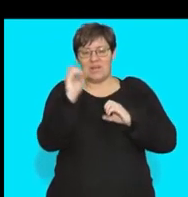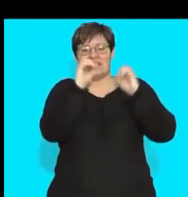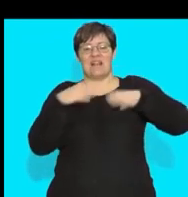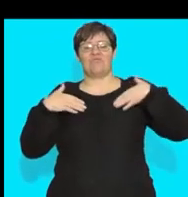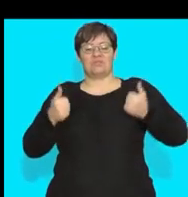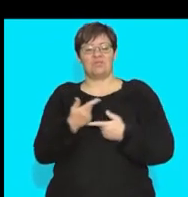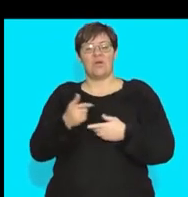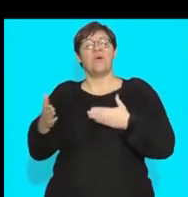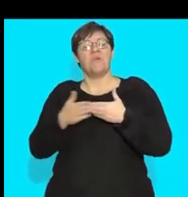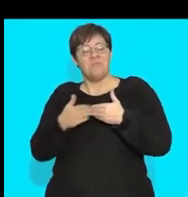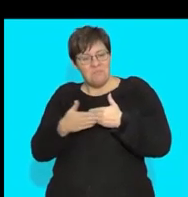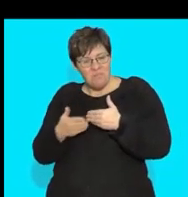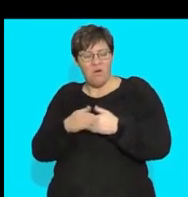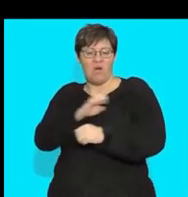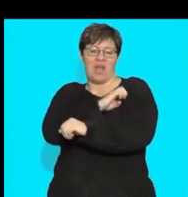respiration,